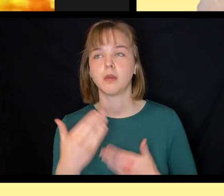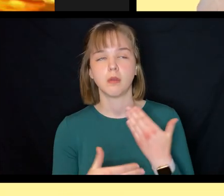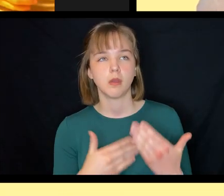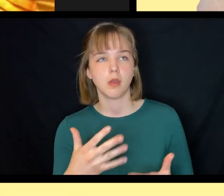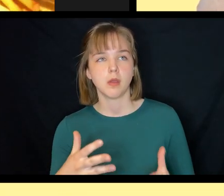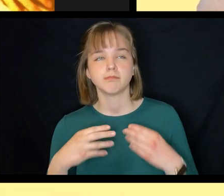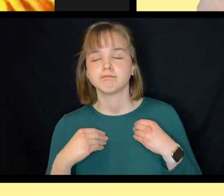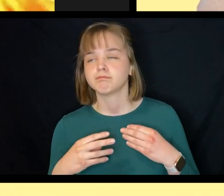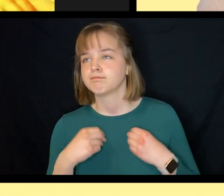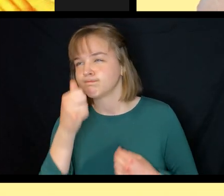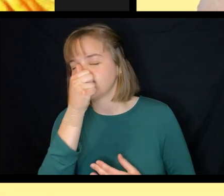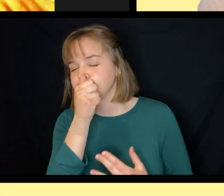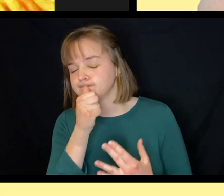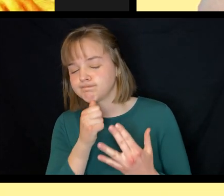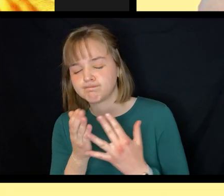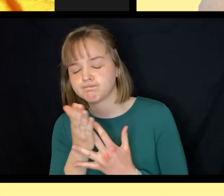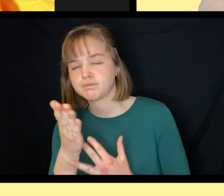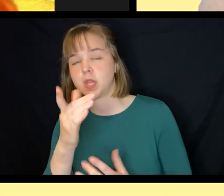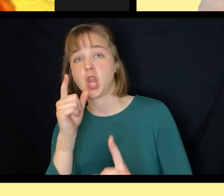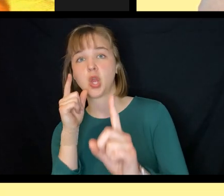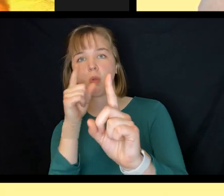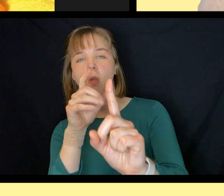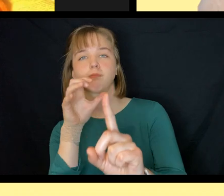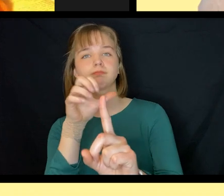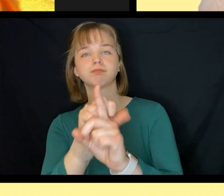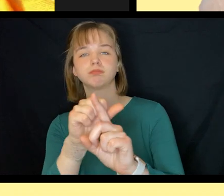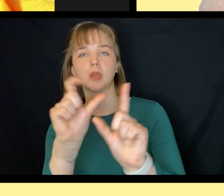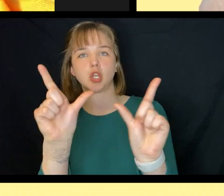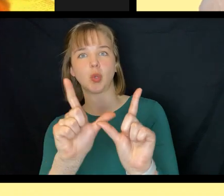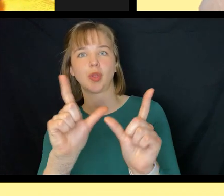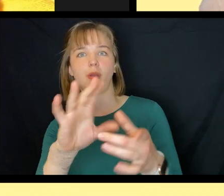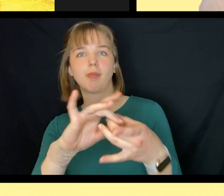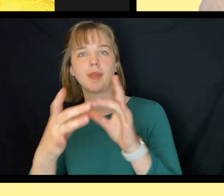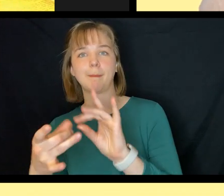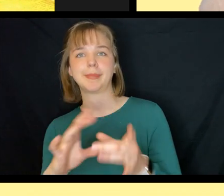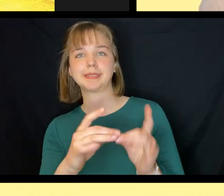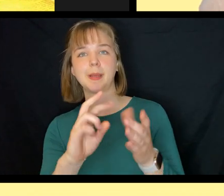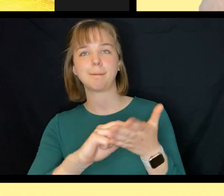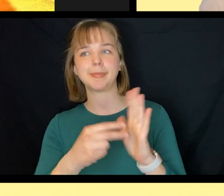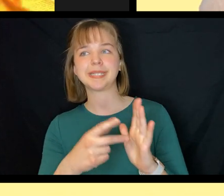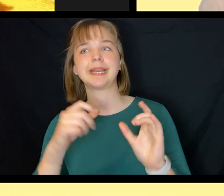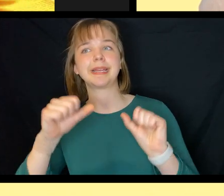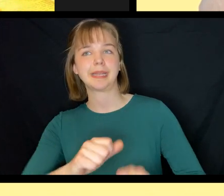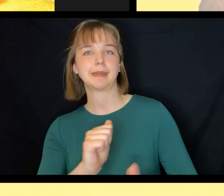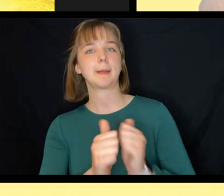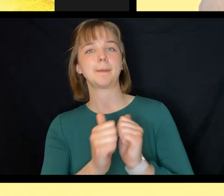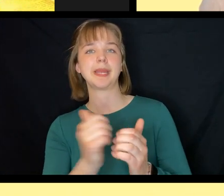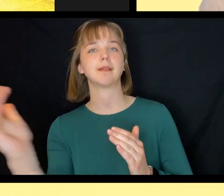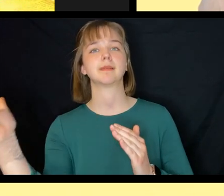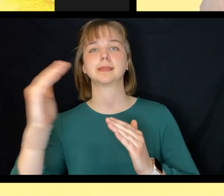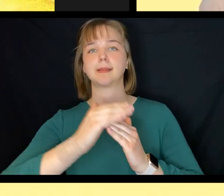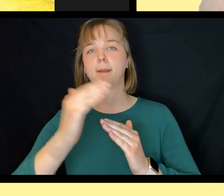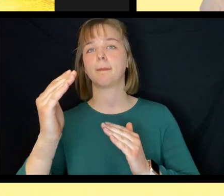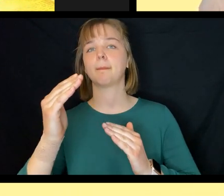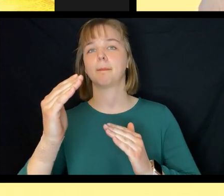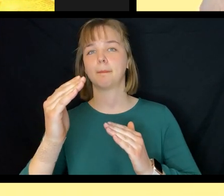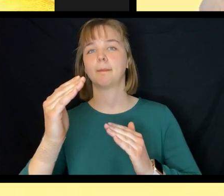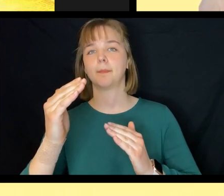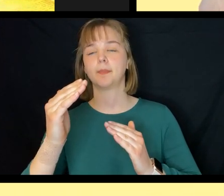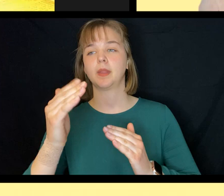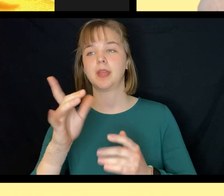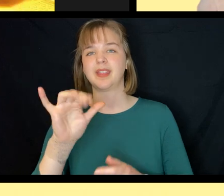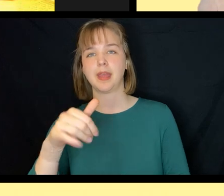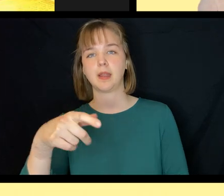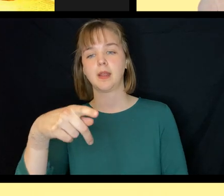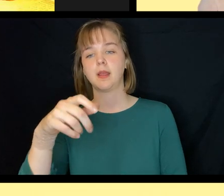it's kind of like I've reached that goal. I've proved to myself that I can compete at the highest level that's available to